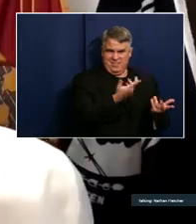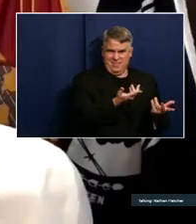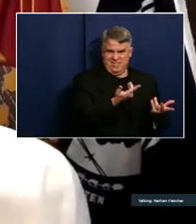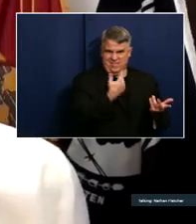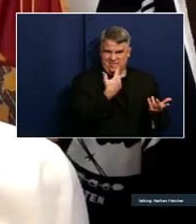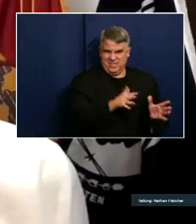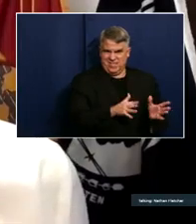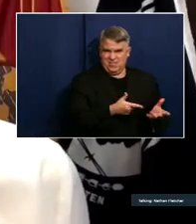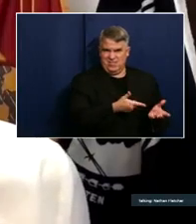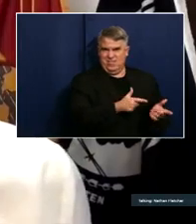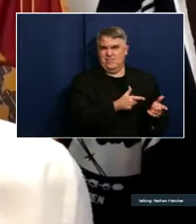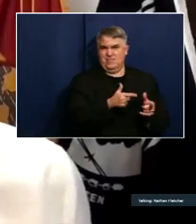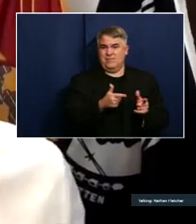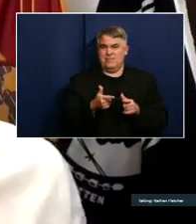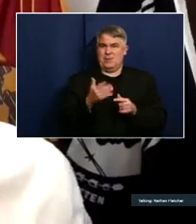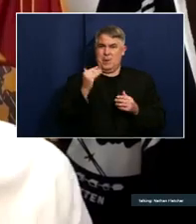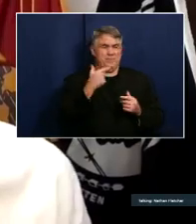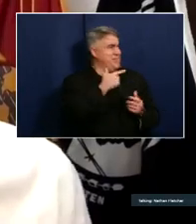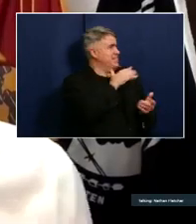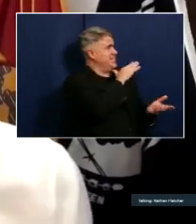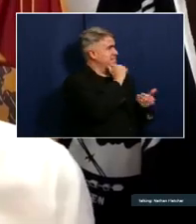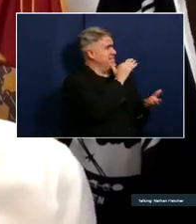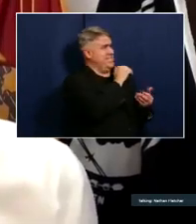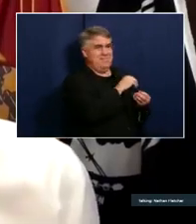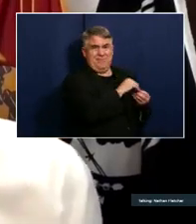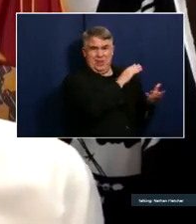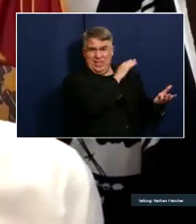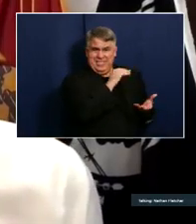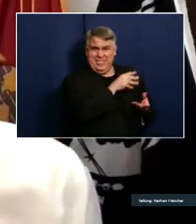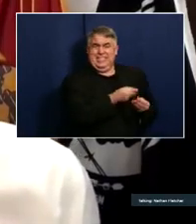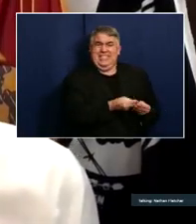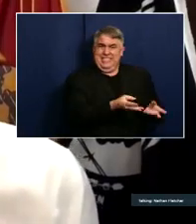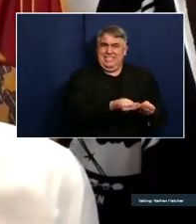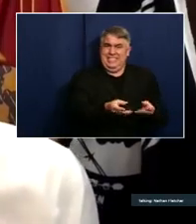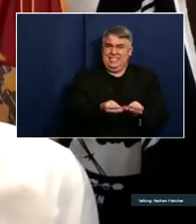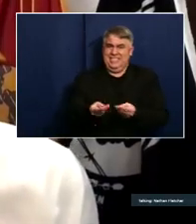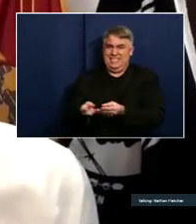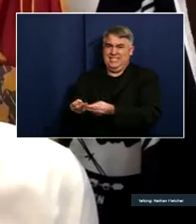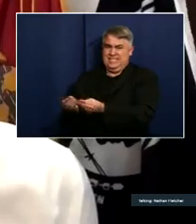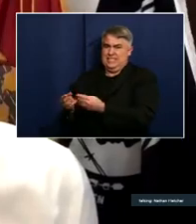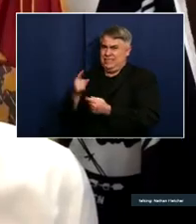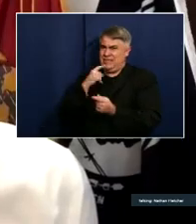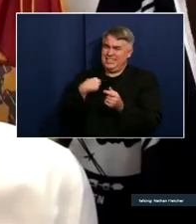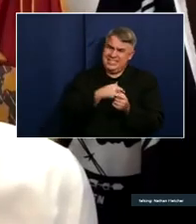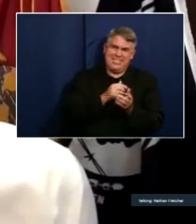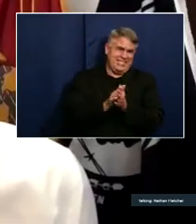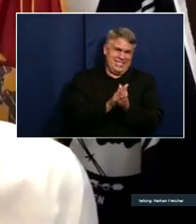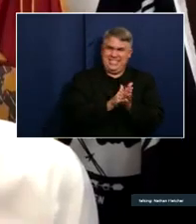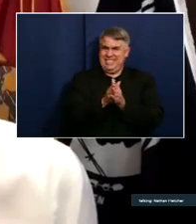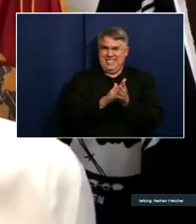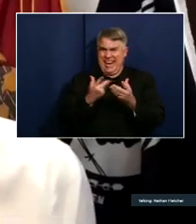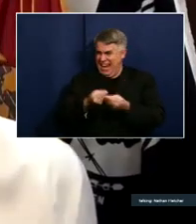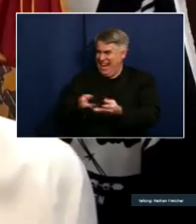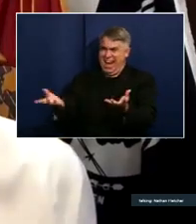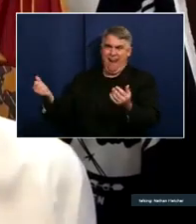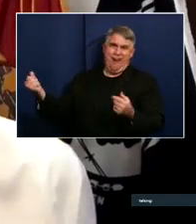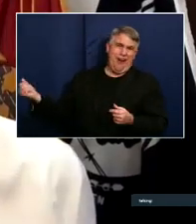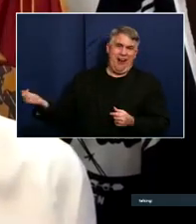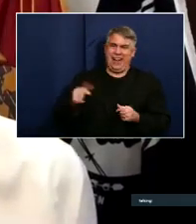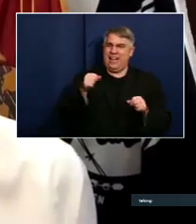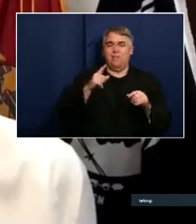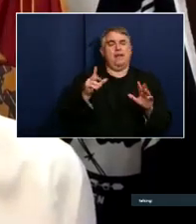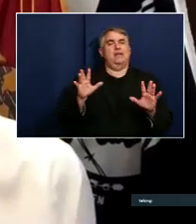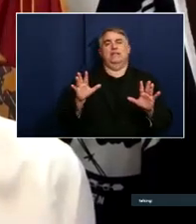are eager to get it. And we're eager for everyone to get it. And we just ask for everyone's patience as we work through this.